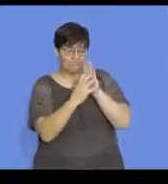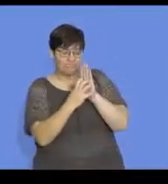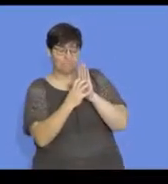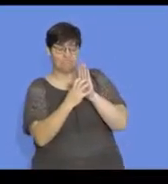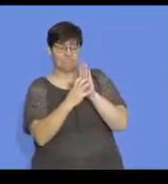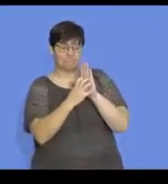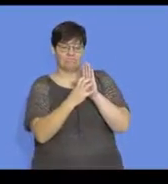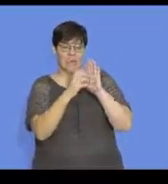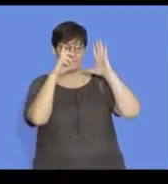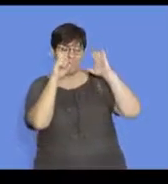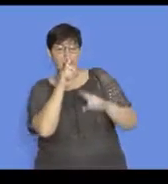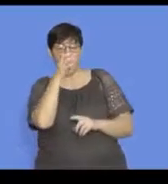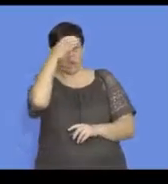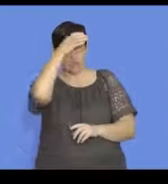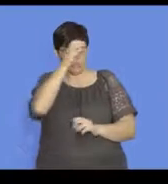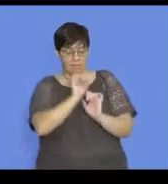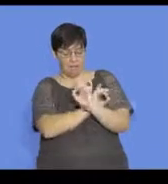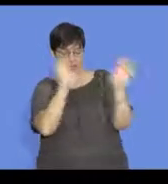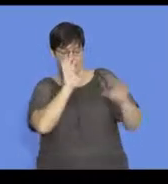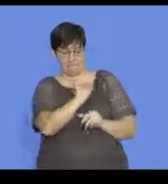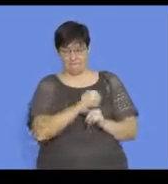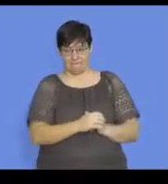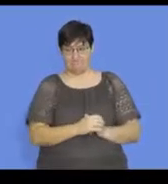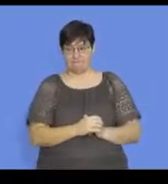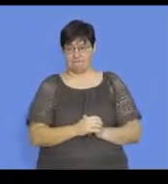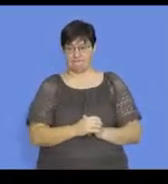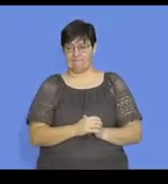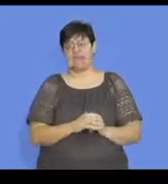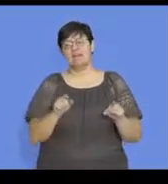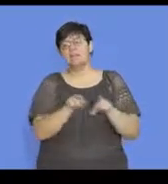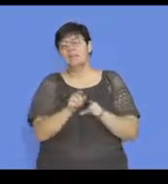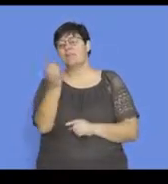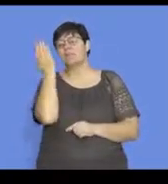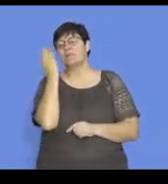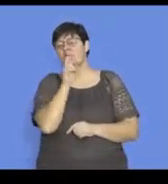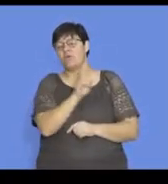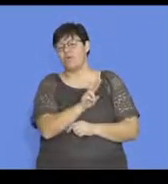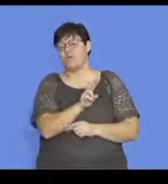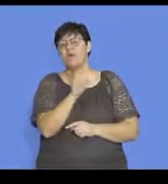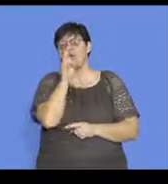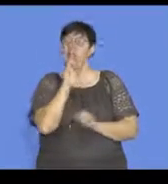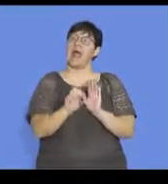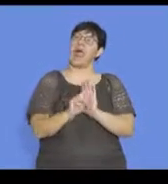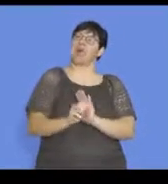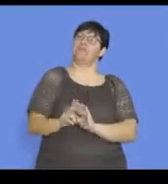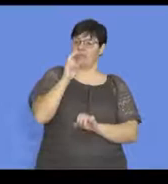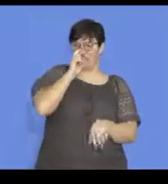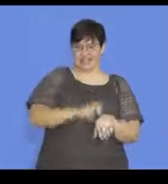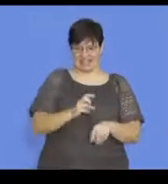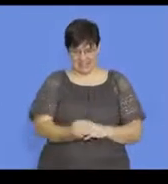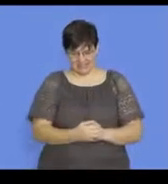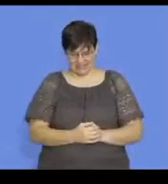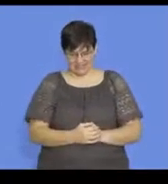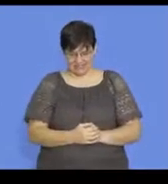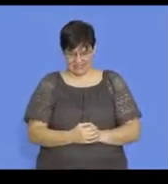to show you these concepts. Now, as we said before, they need to have advertisements. So you're going to